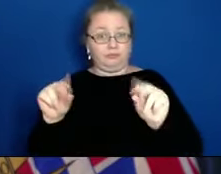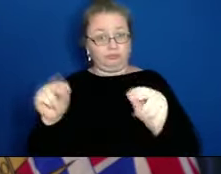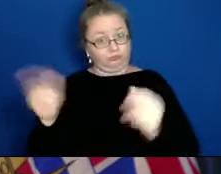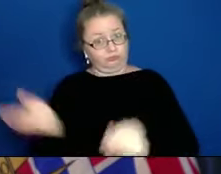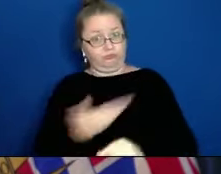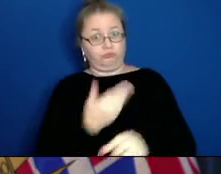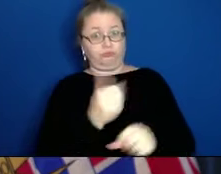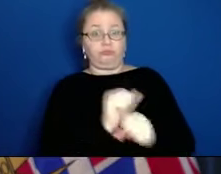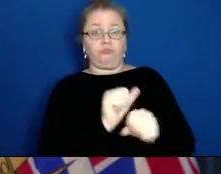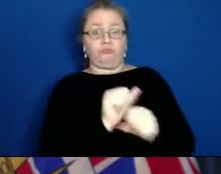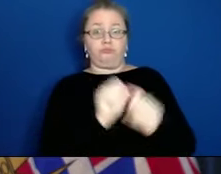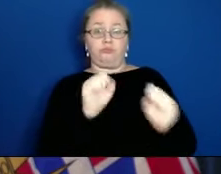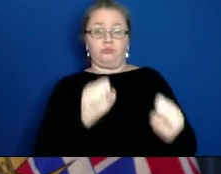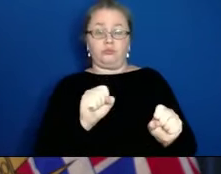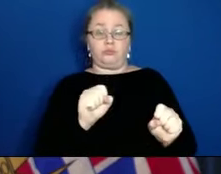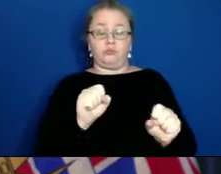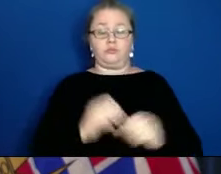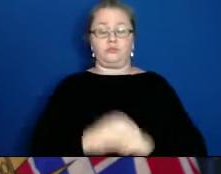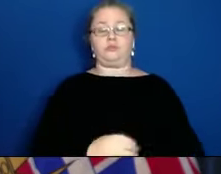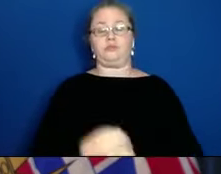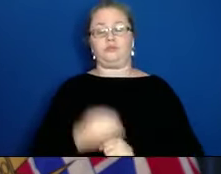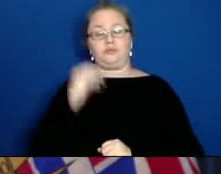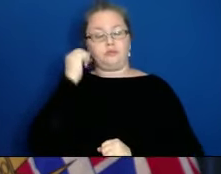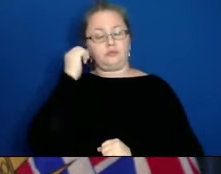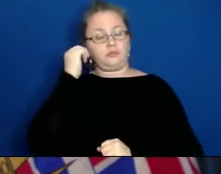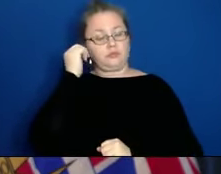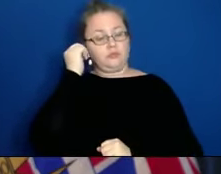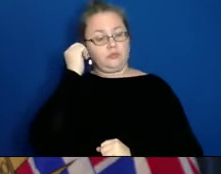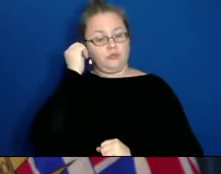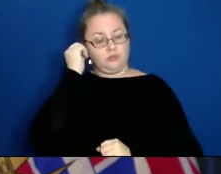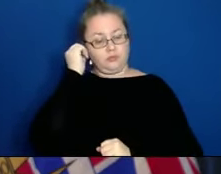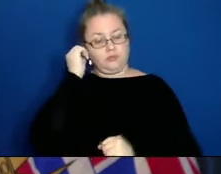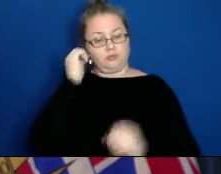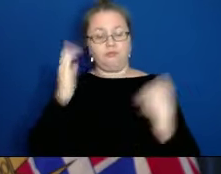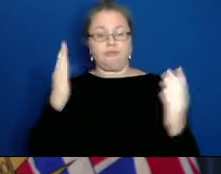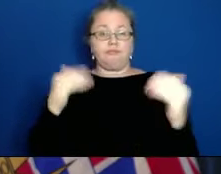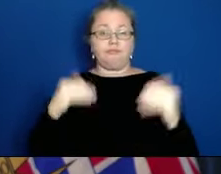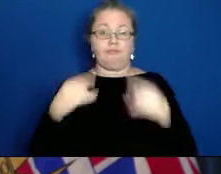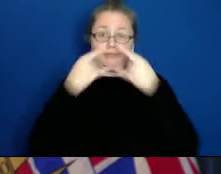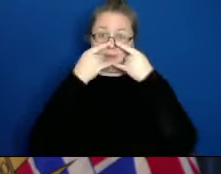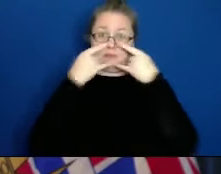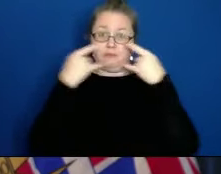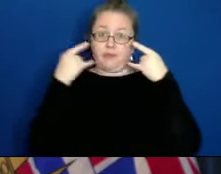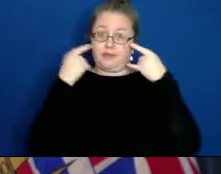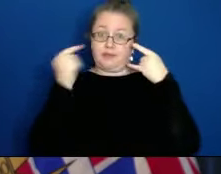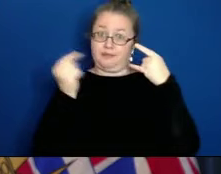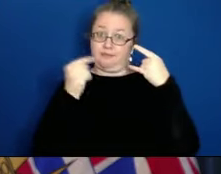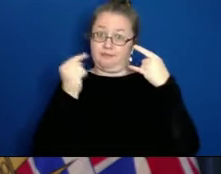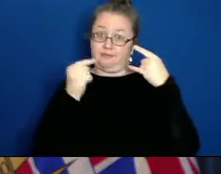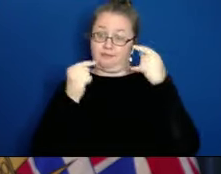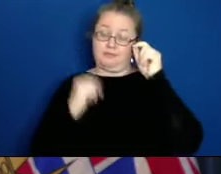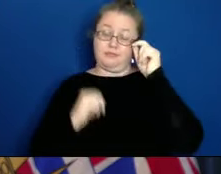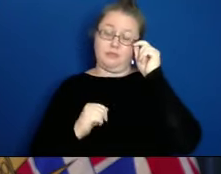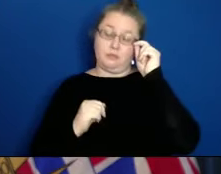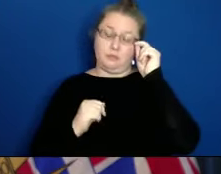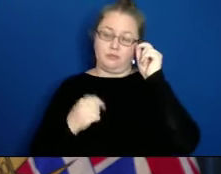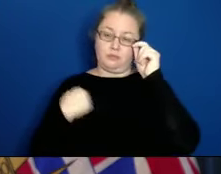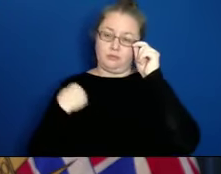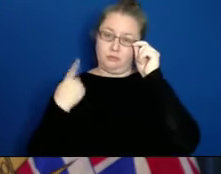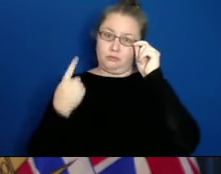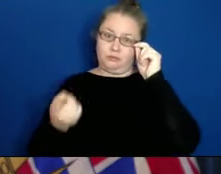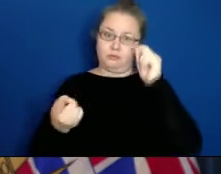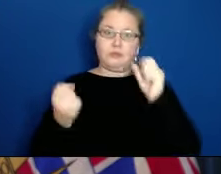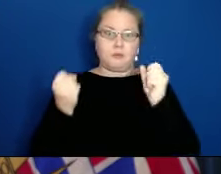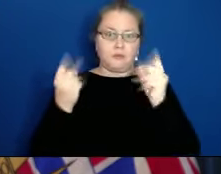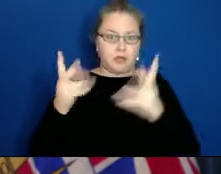I have for many, many weeks made clear the importance of wearing masks, particularly now, as one of the measures that we